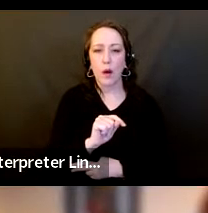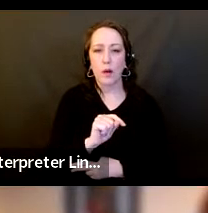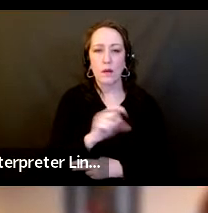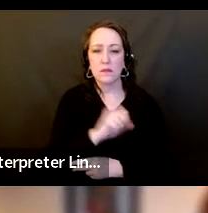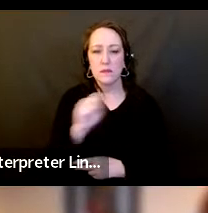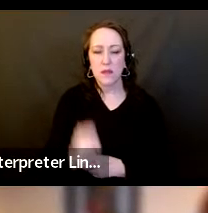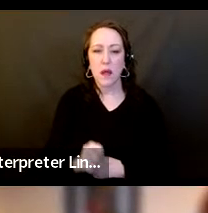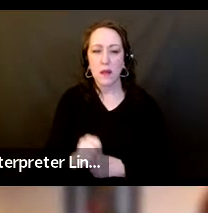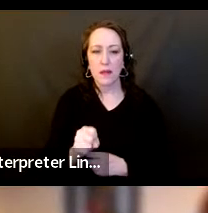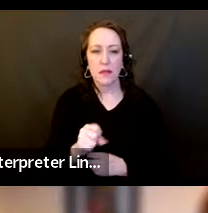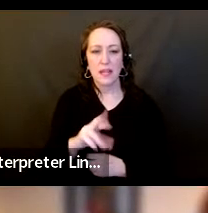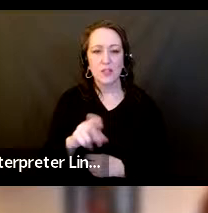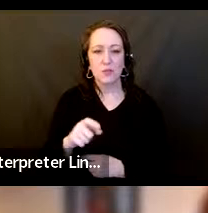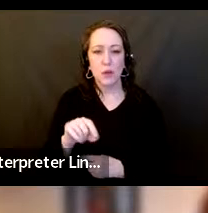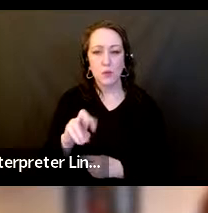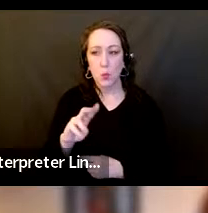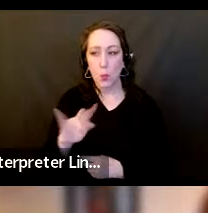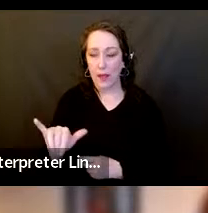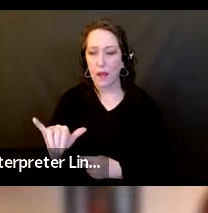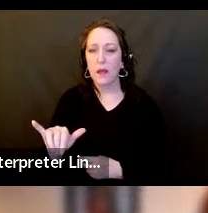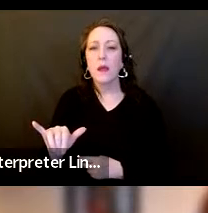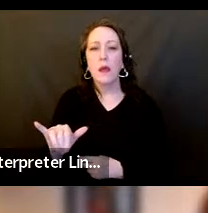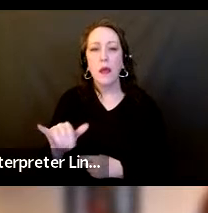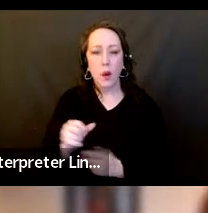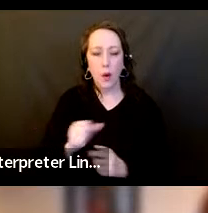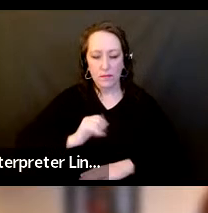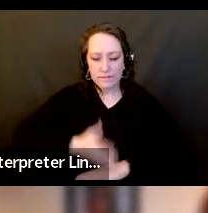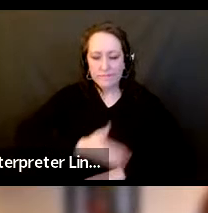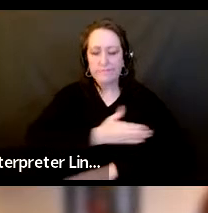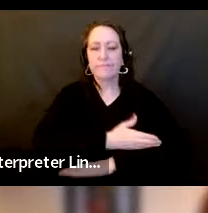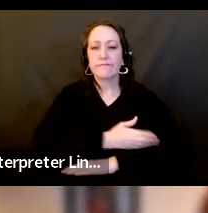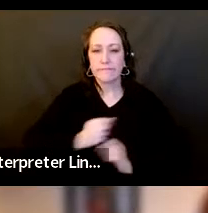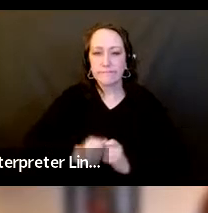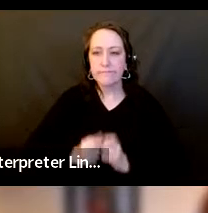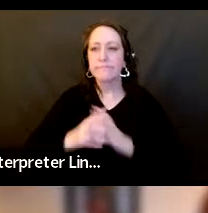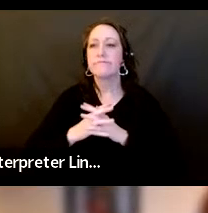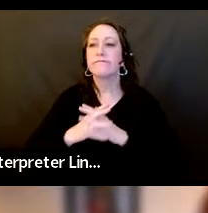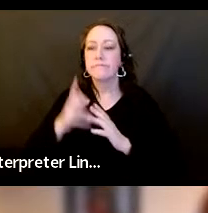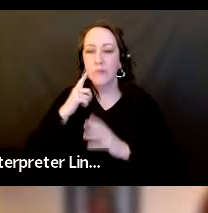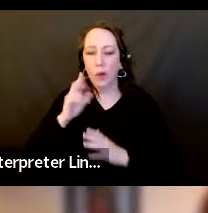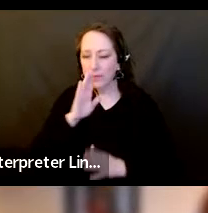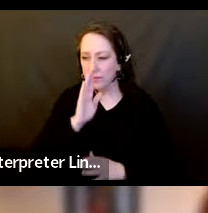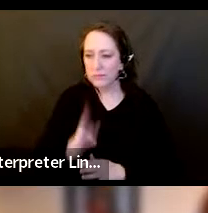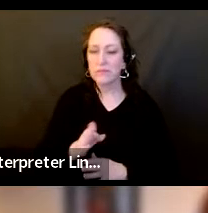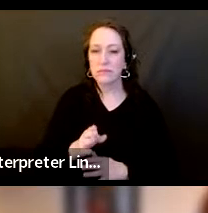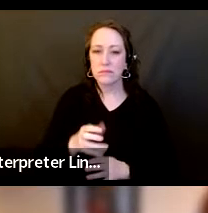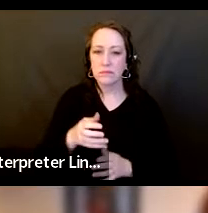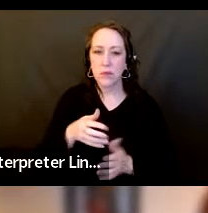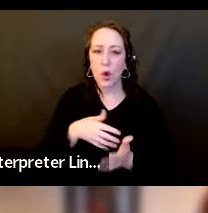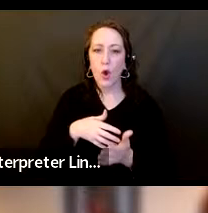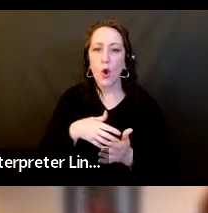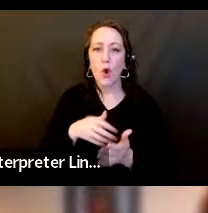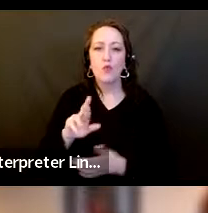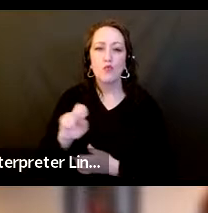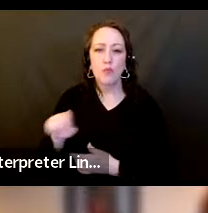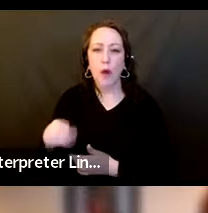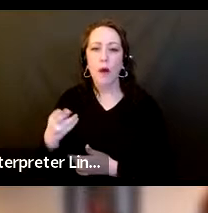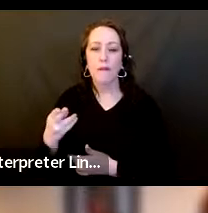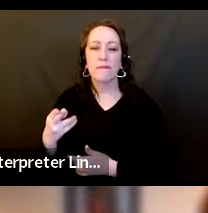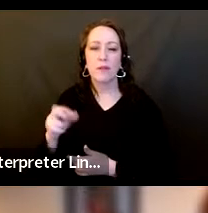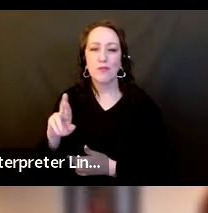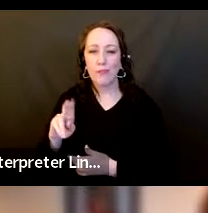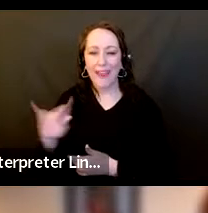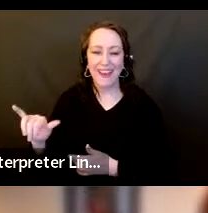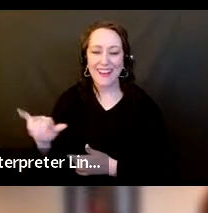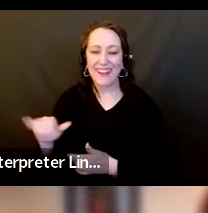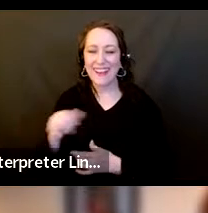Expressway. So we've upgraded our infrastructure to be able to get directly onto Rough and Ready Island, which is what we now call the West